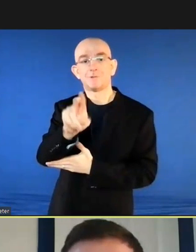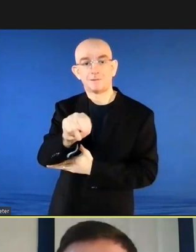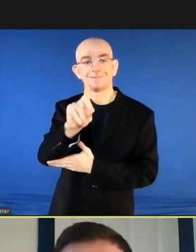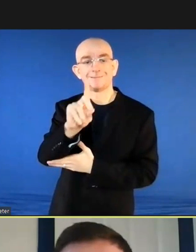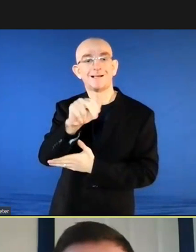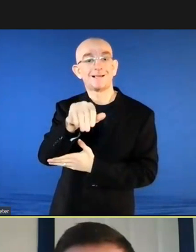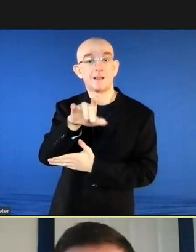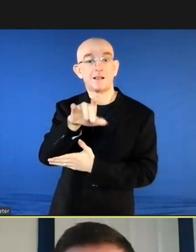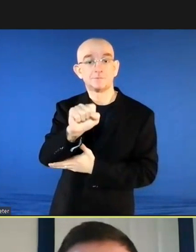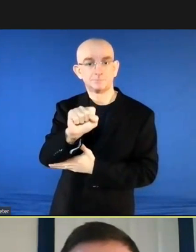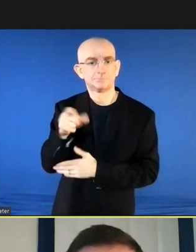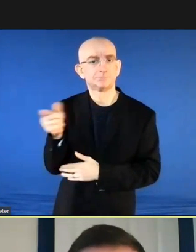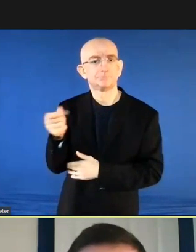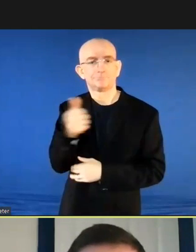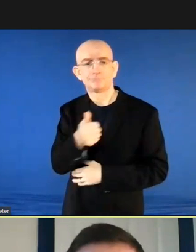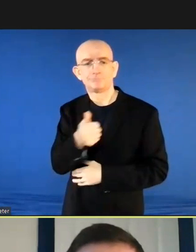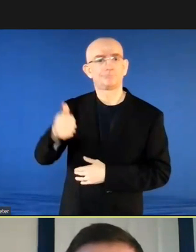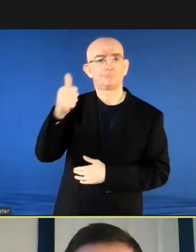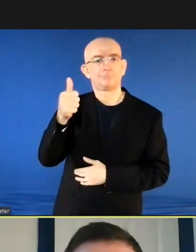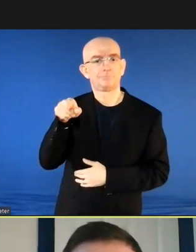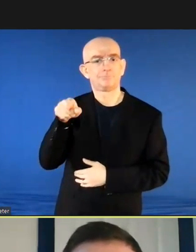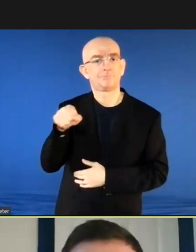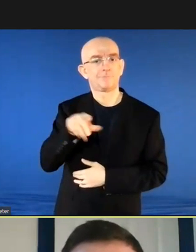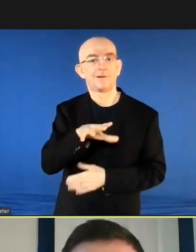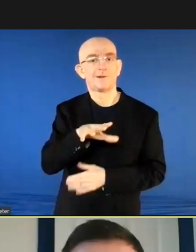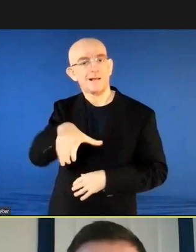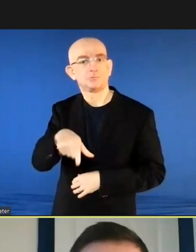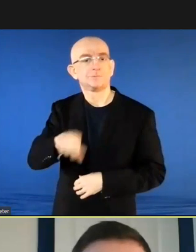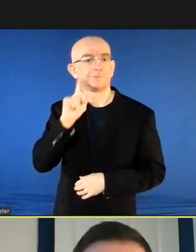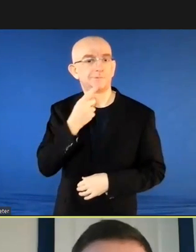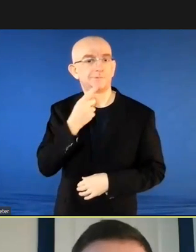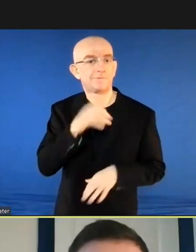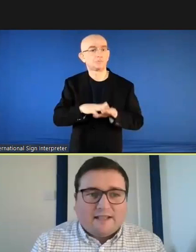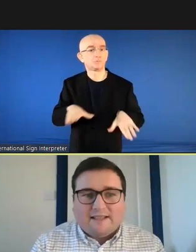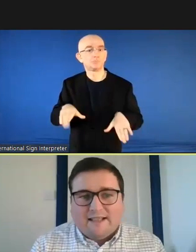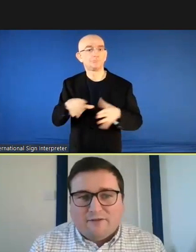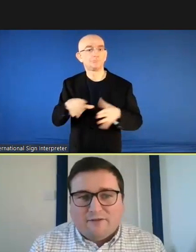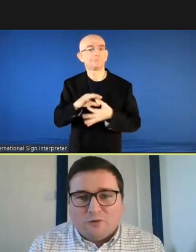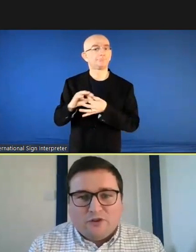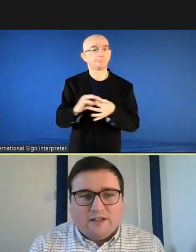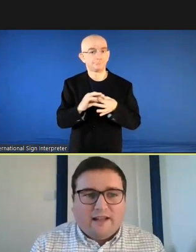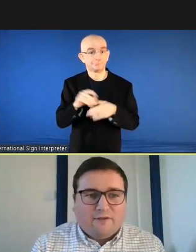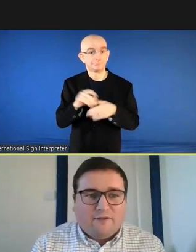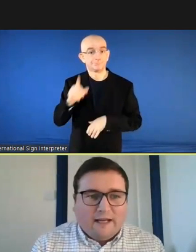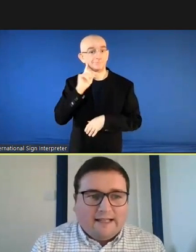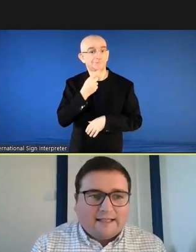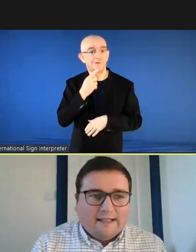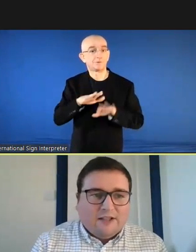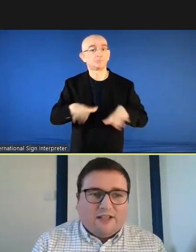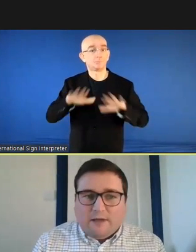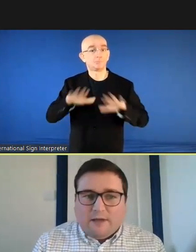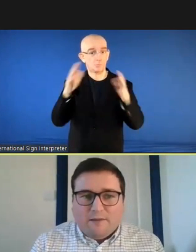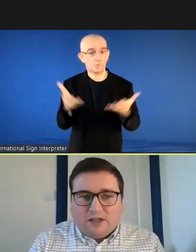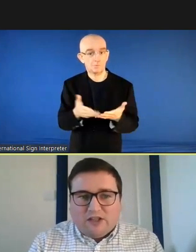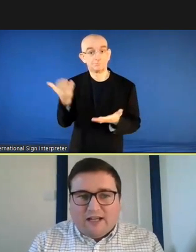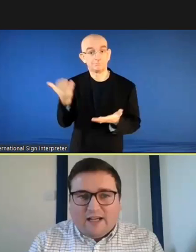Deaf Child Worldwide. She is deaf herself and was awarded an OBE for services to deaf children and their families. She's